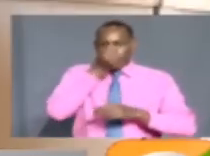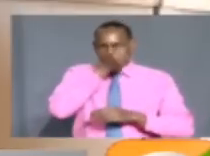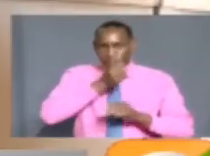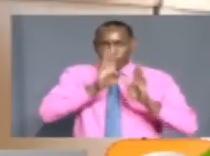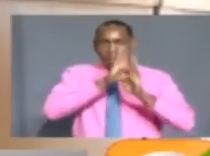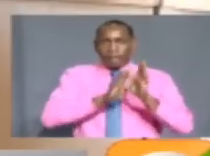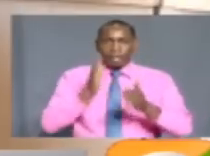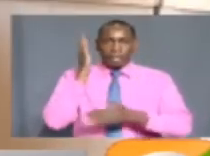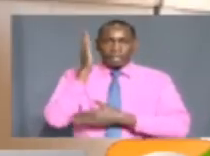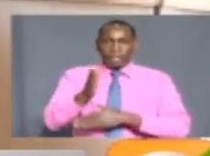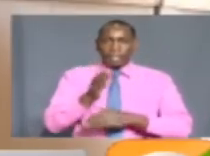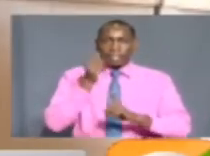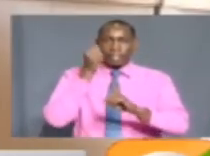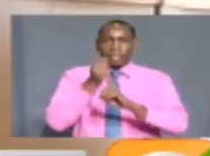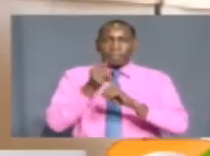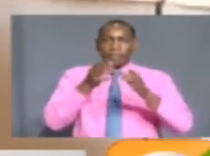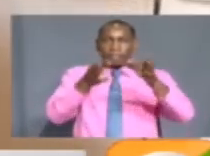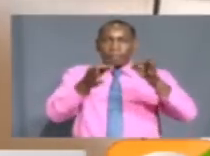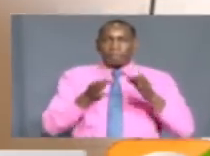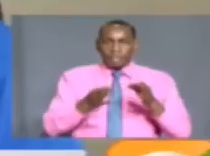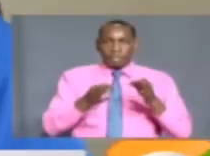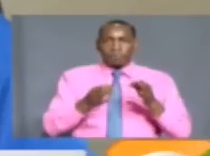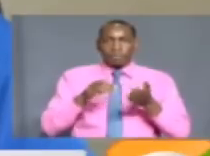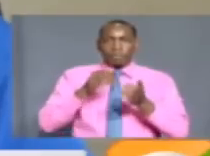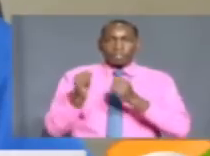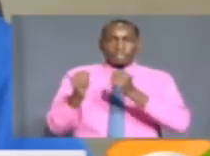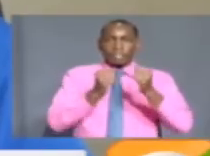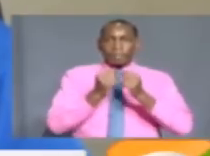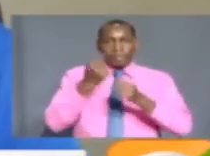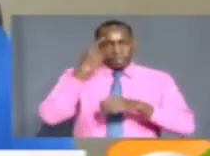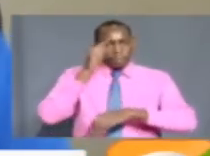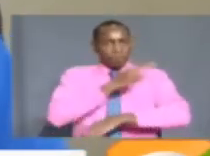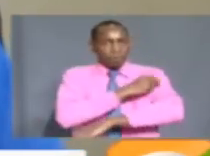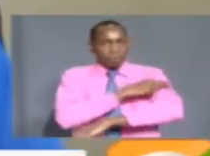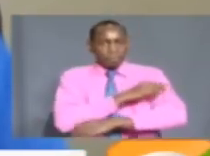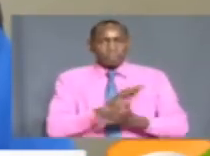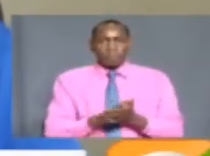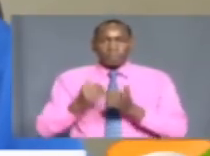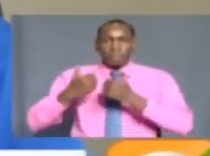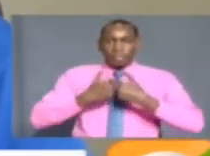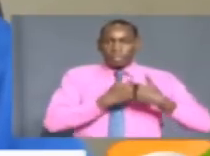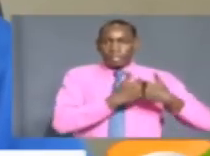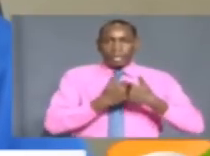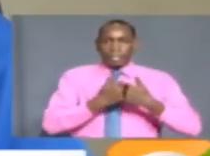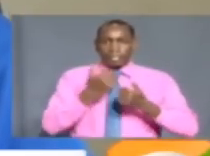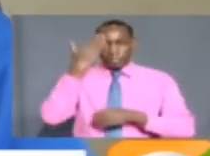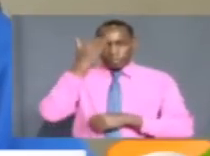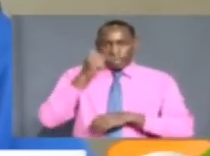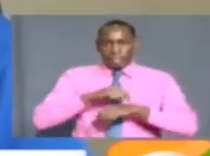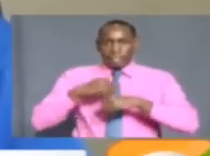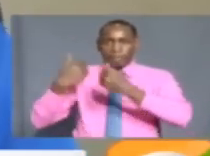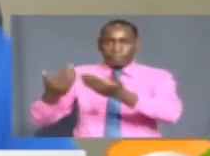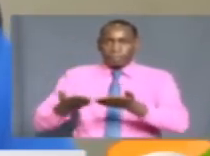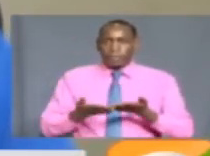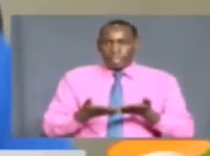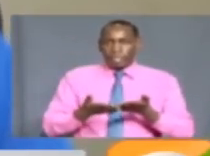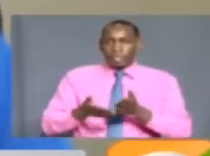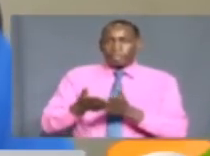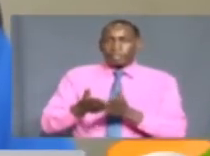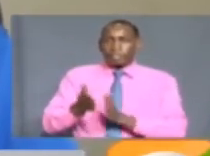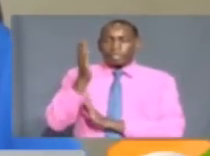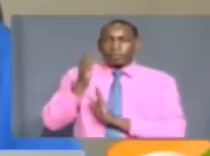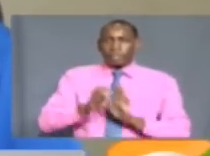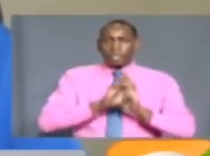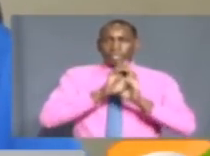direct impact on the financial stability of the facility. That is a challenge because even when they bring a security like a title